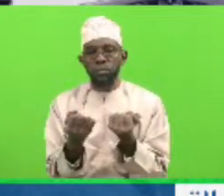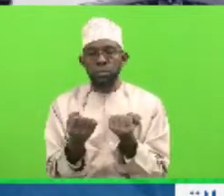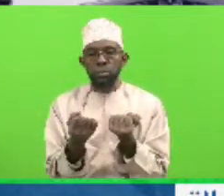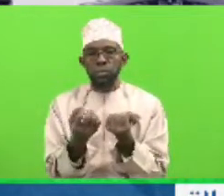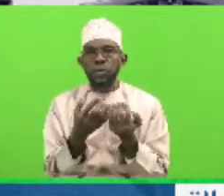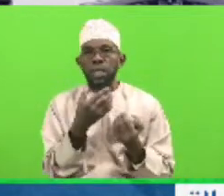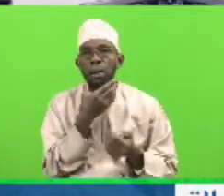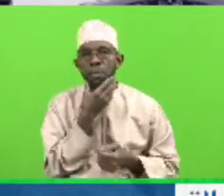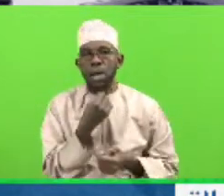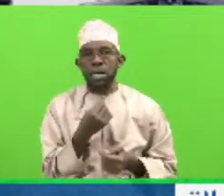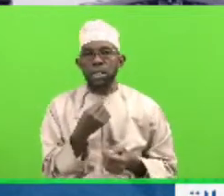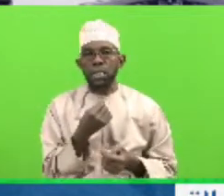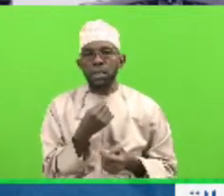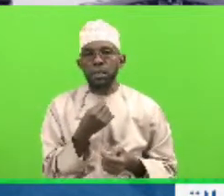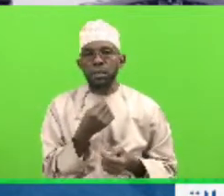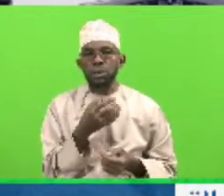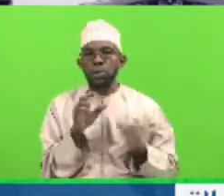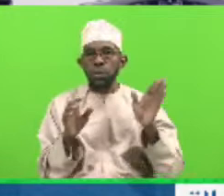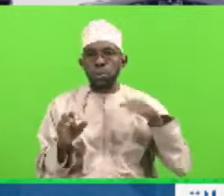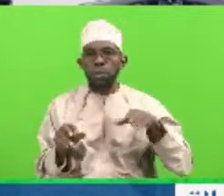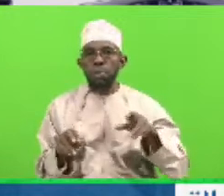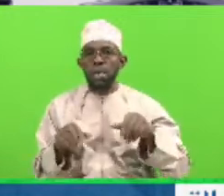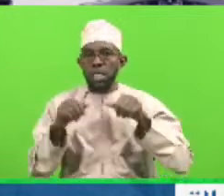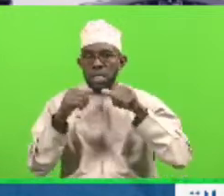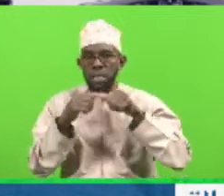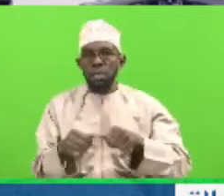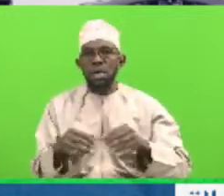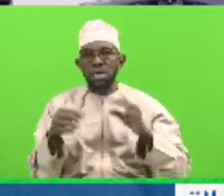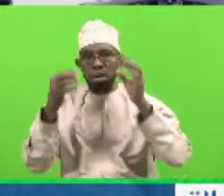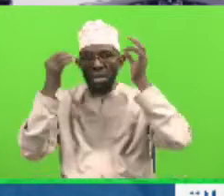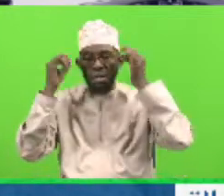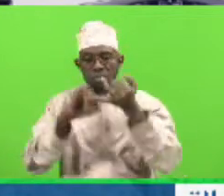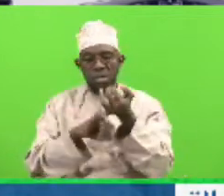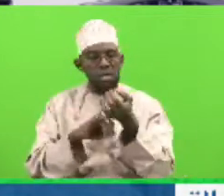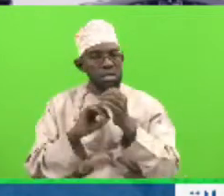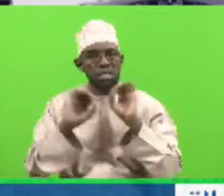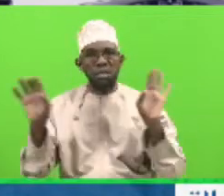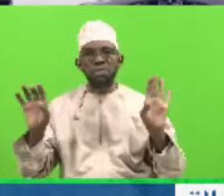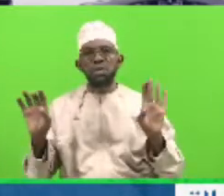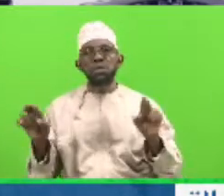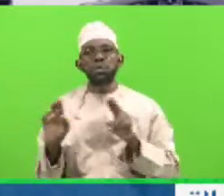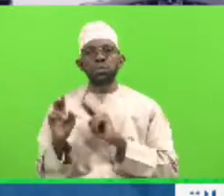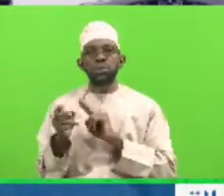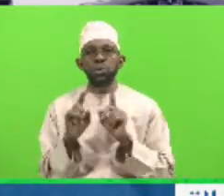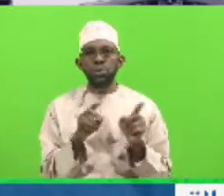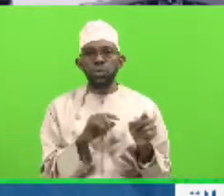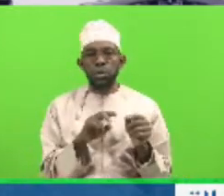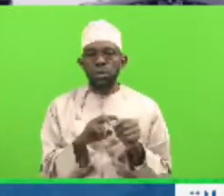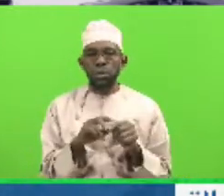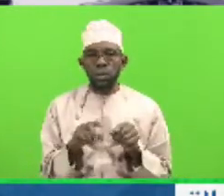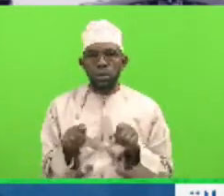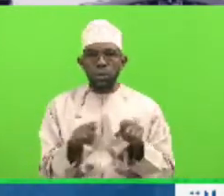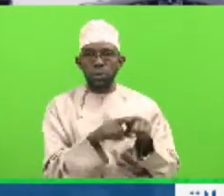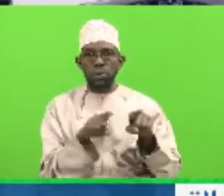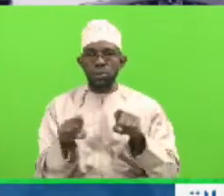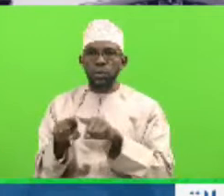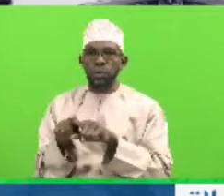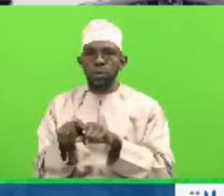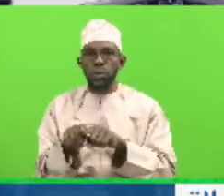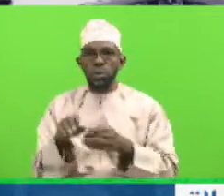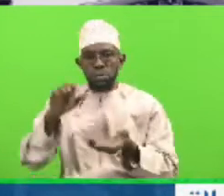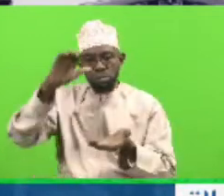where men and women remain unmarried, and there is also a population